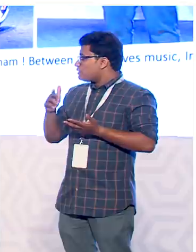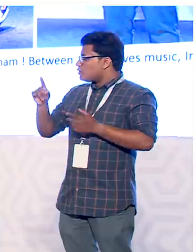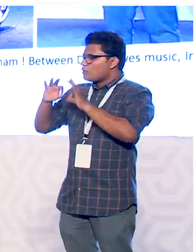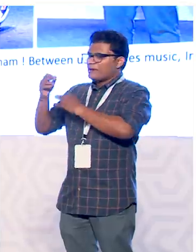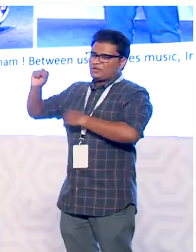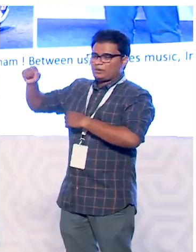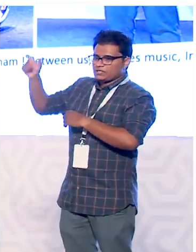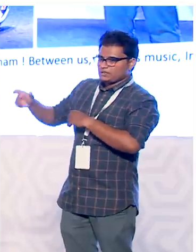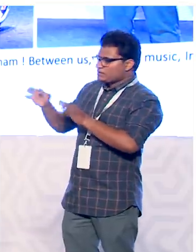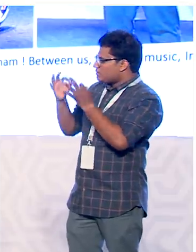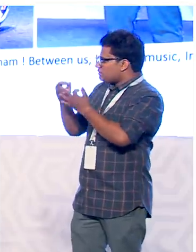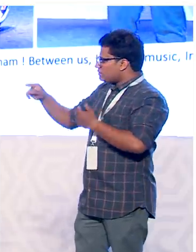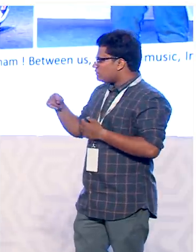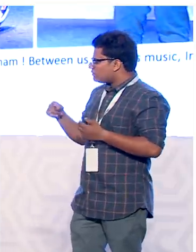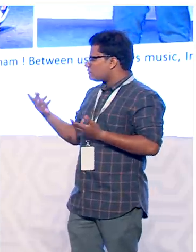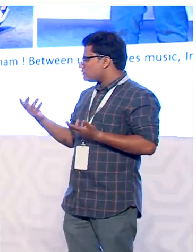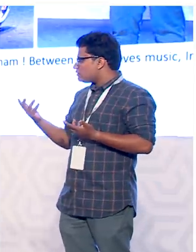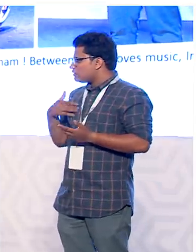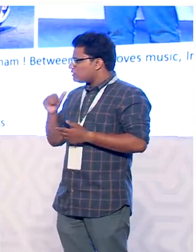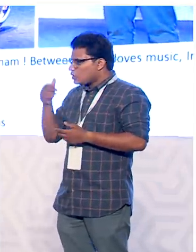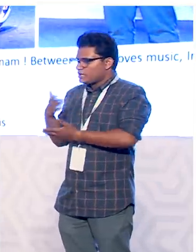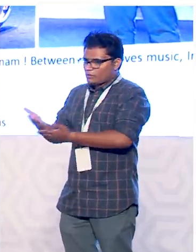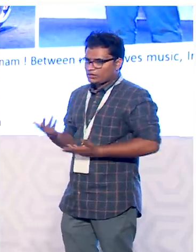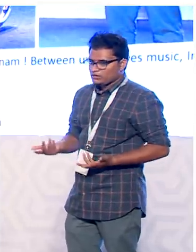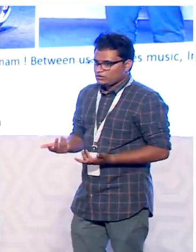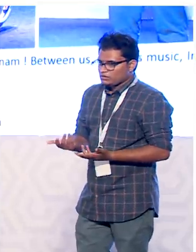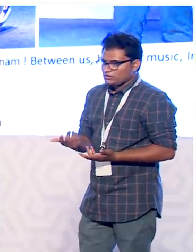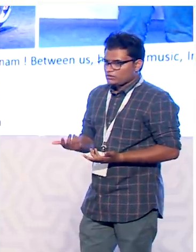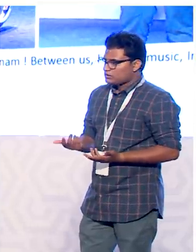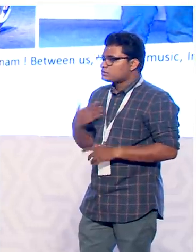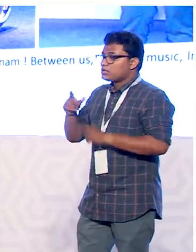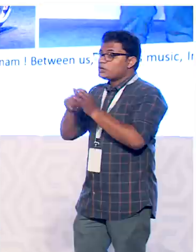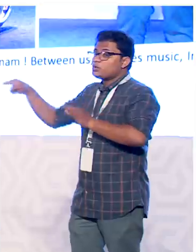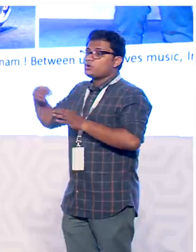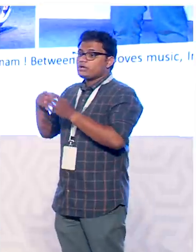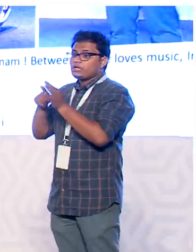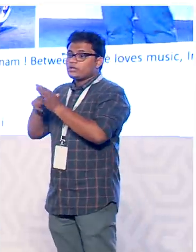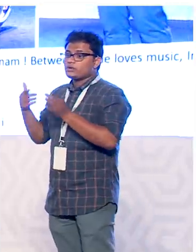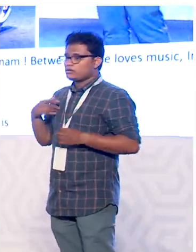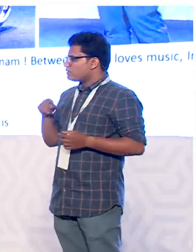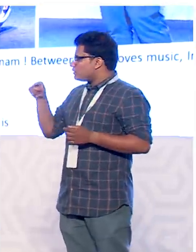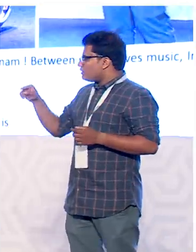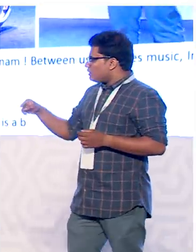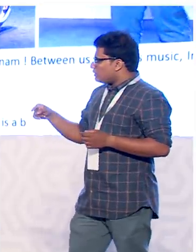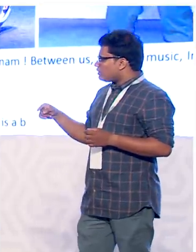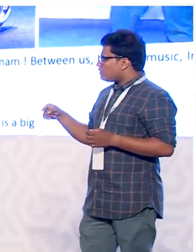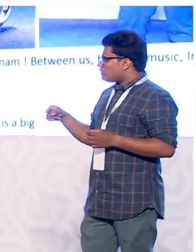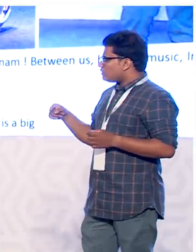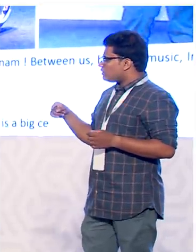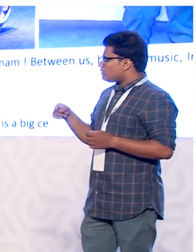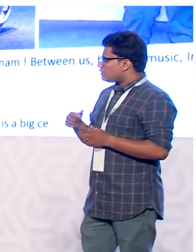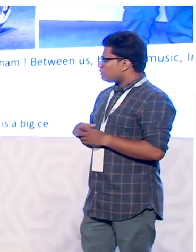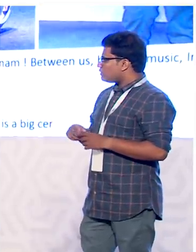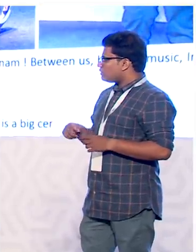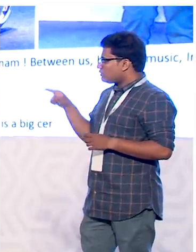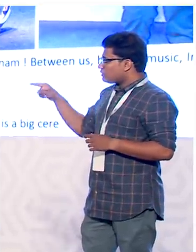families, they are only informed, they are not invited. So what I did was, when